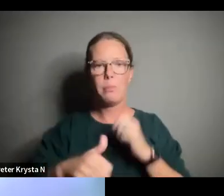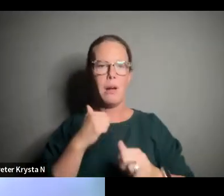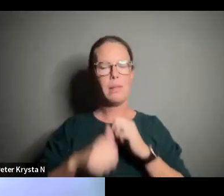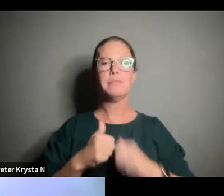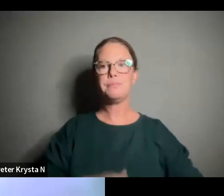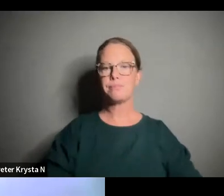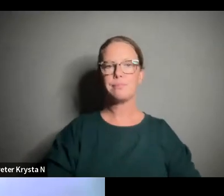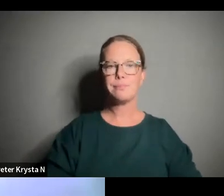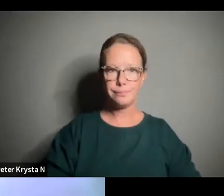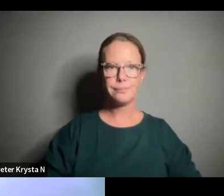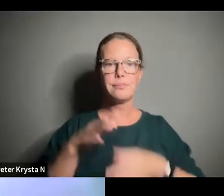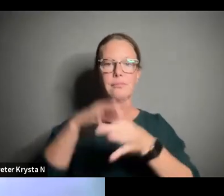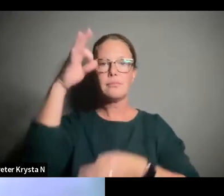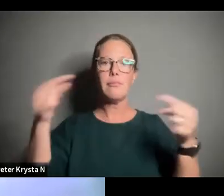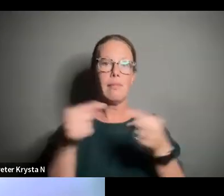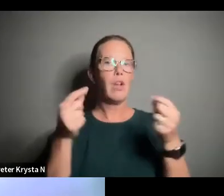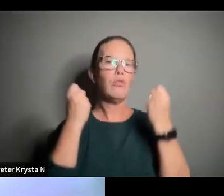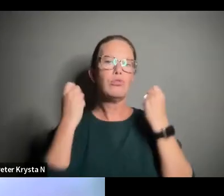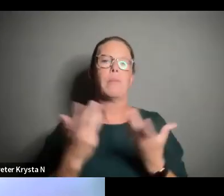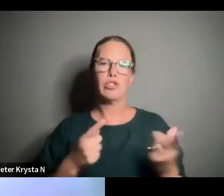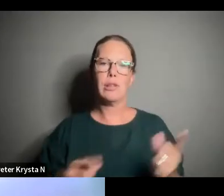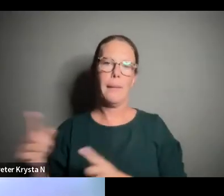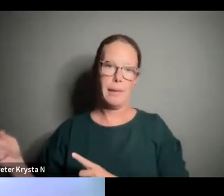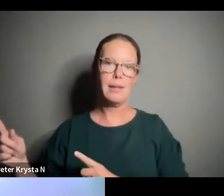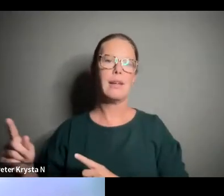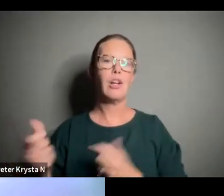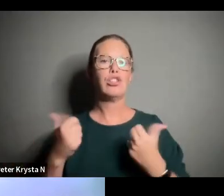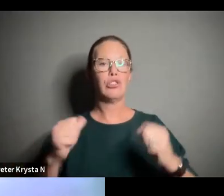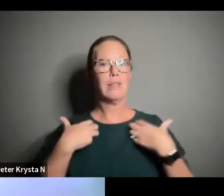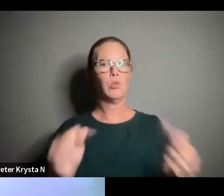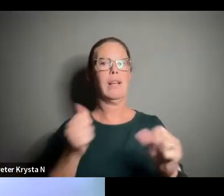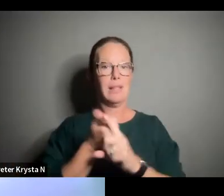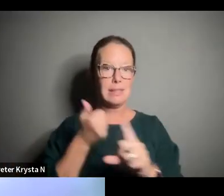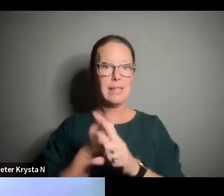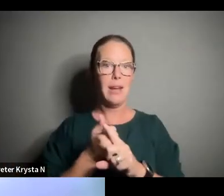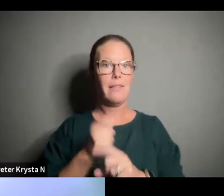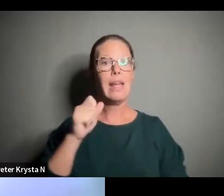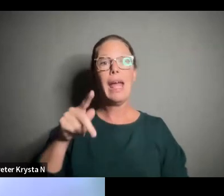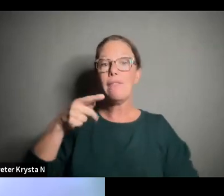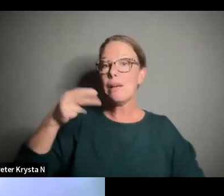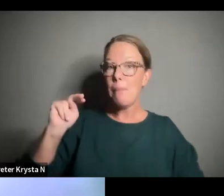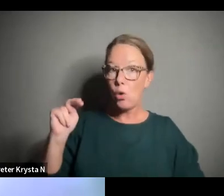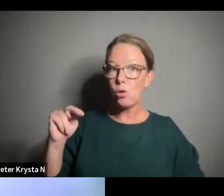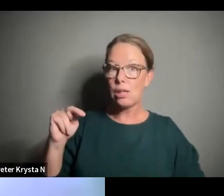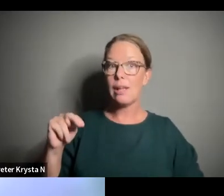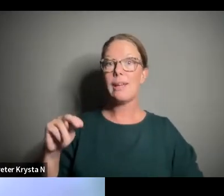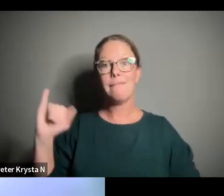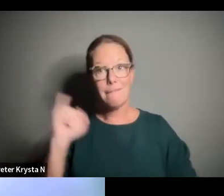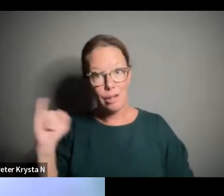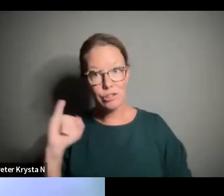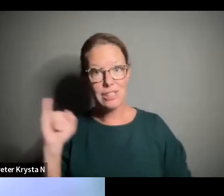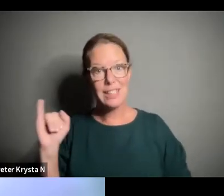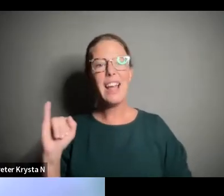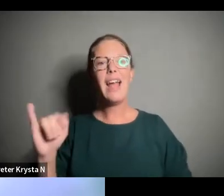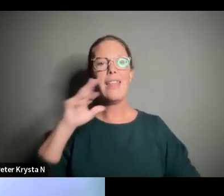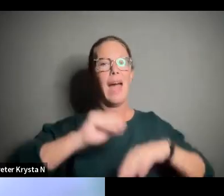the spinal cord injury, there's so many things going on and trying to heal itself. If you get a pneumonia and an infection, that affects